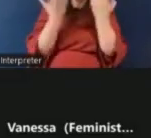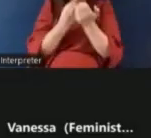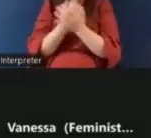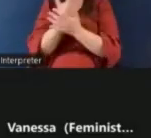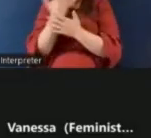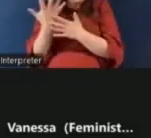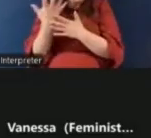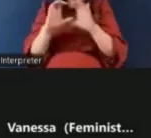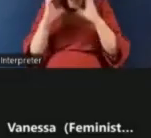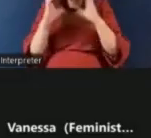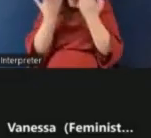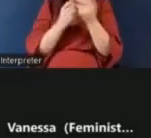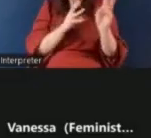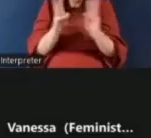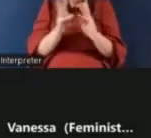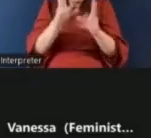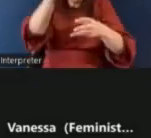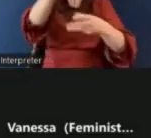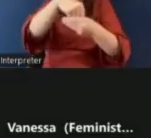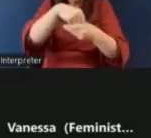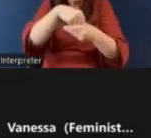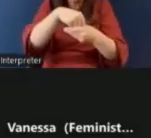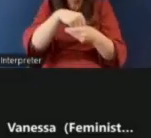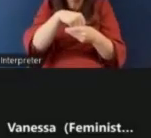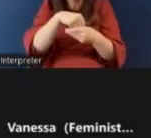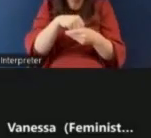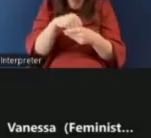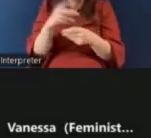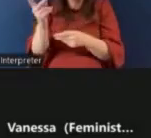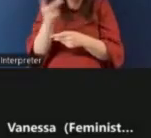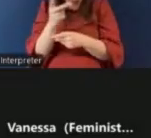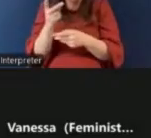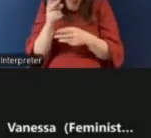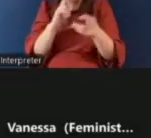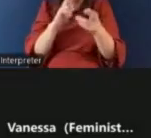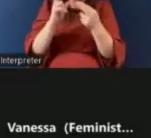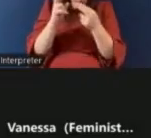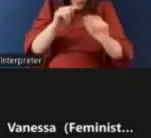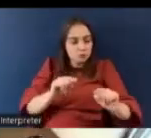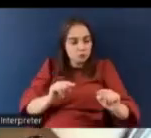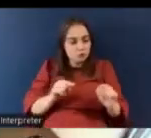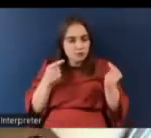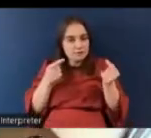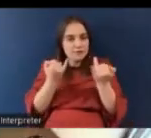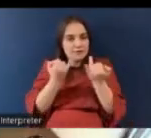work plays in both addressing challenges such